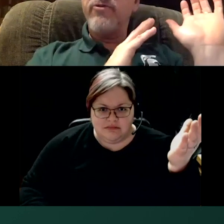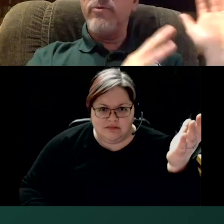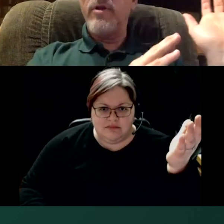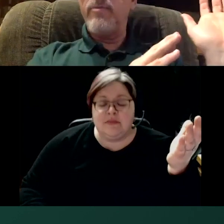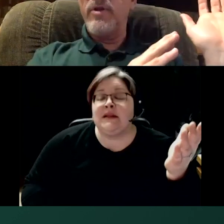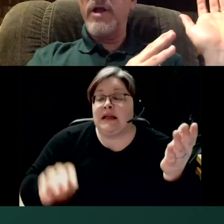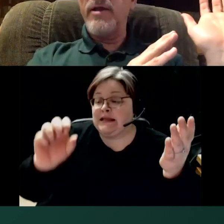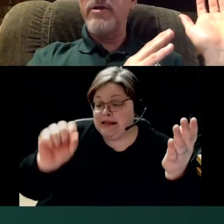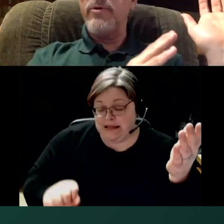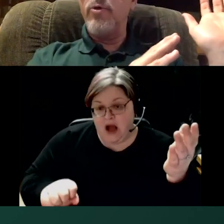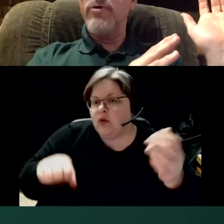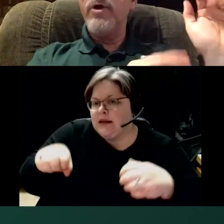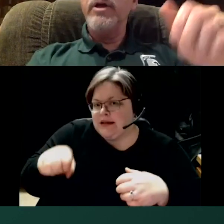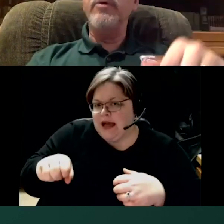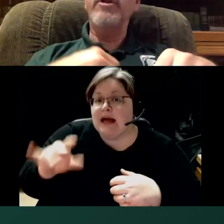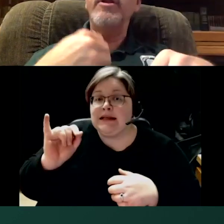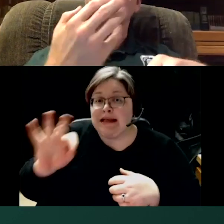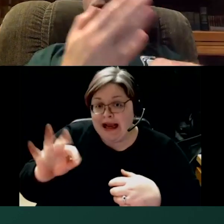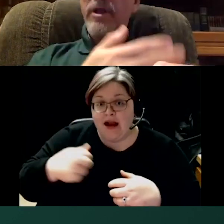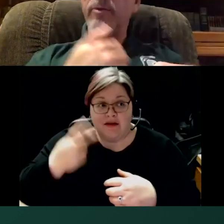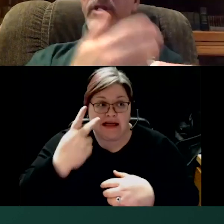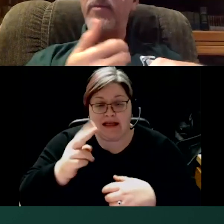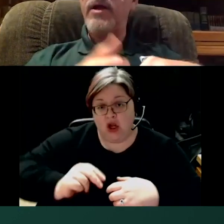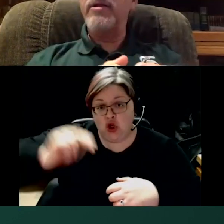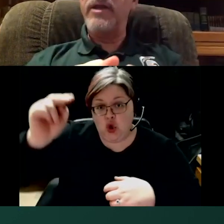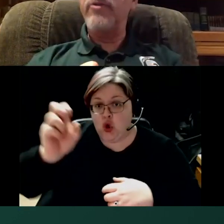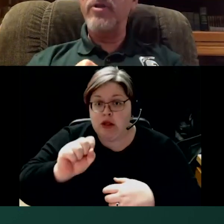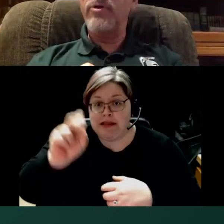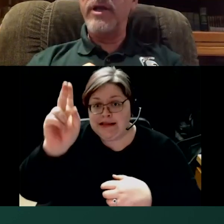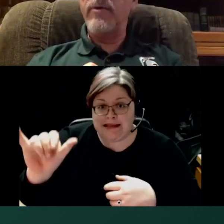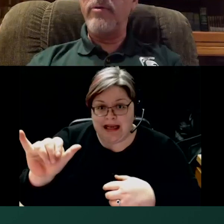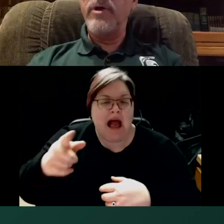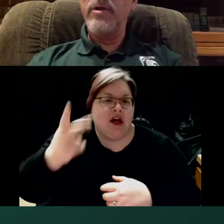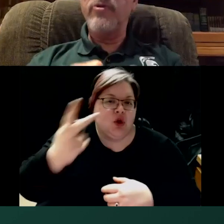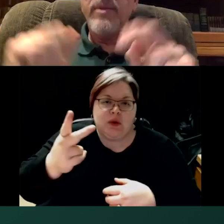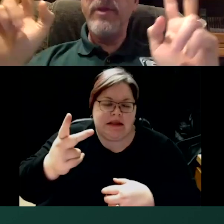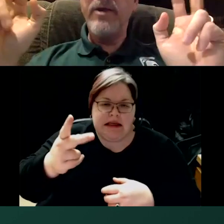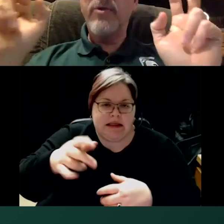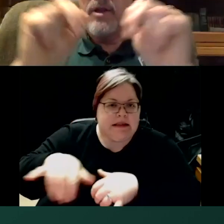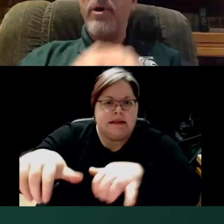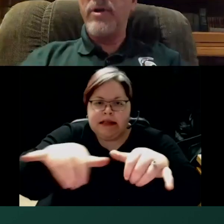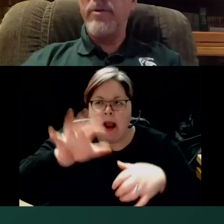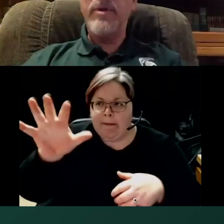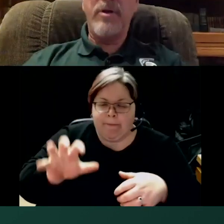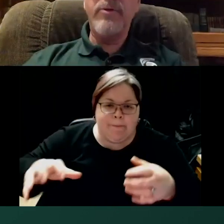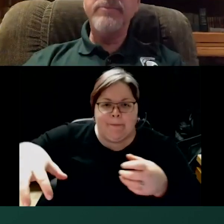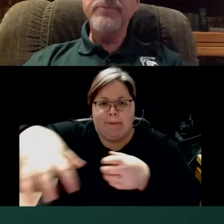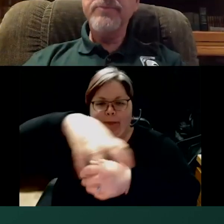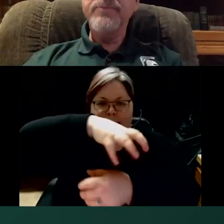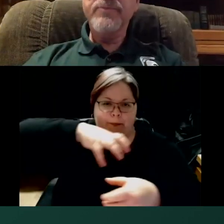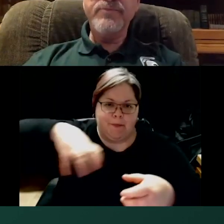I showed the skies to the north, you would see more or less the same constellation circling around. So to me, the interesting part is in the